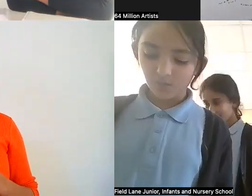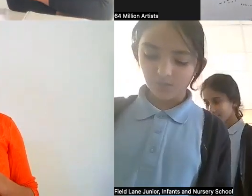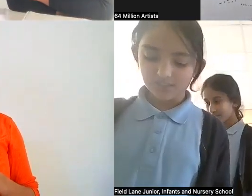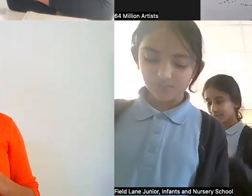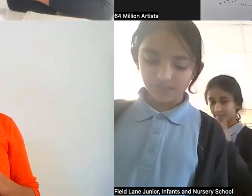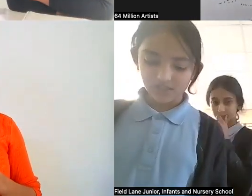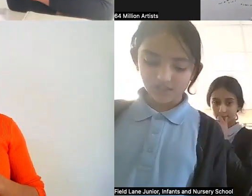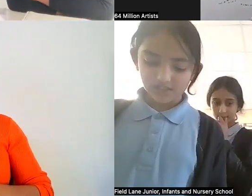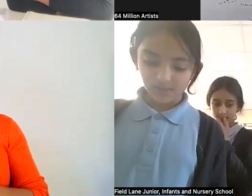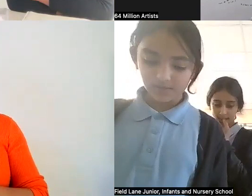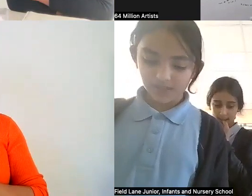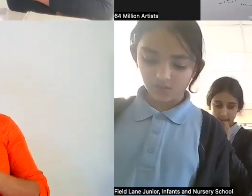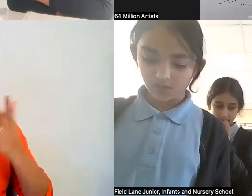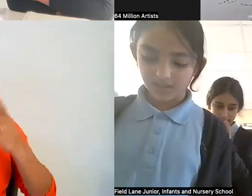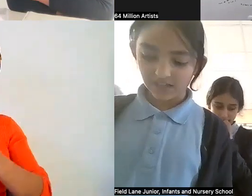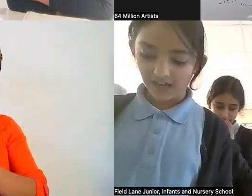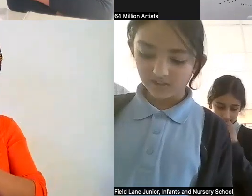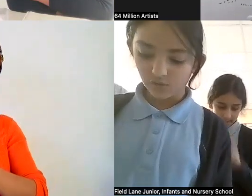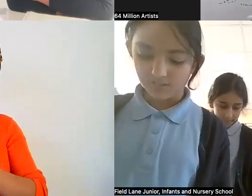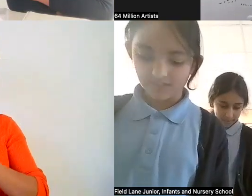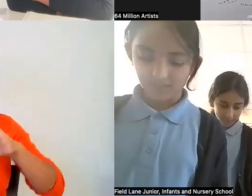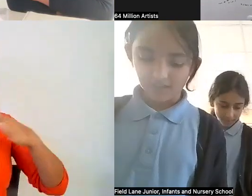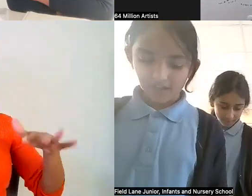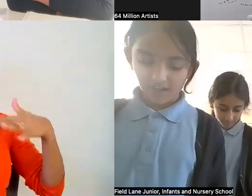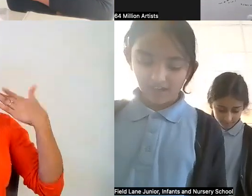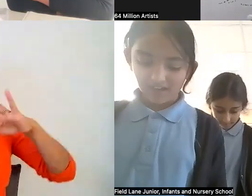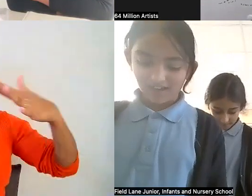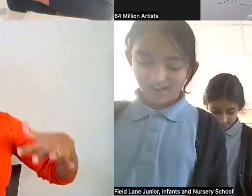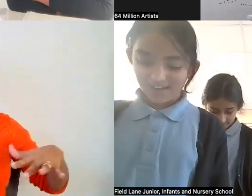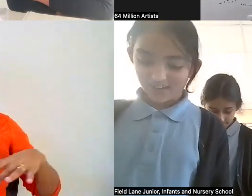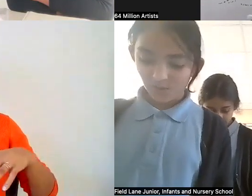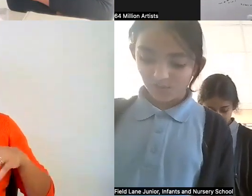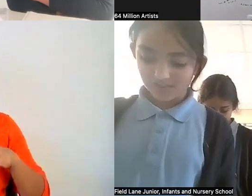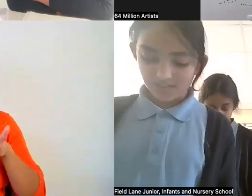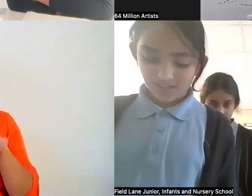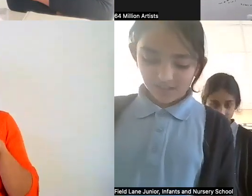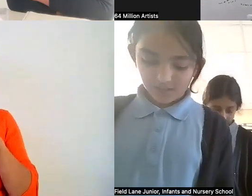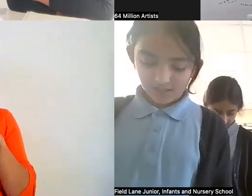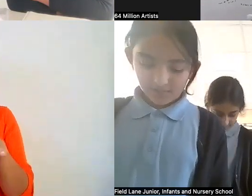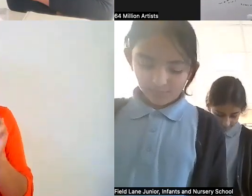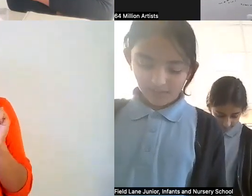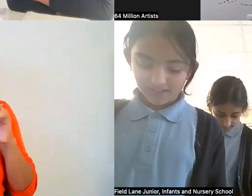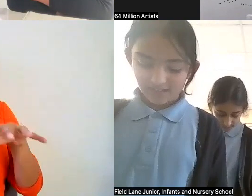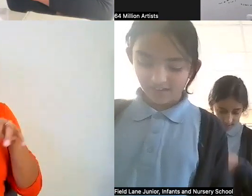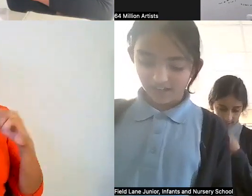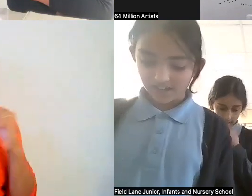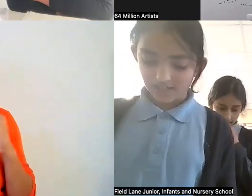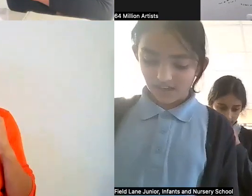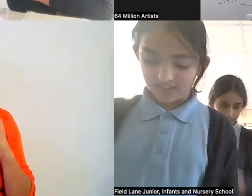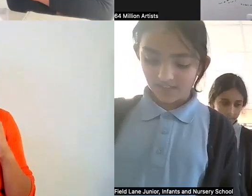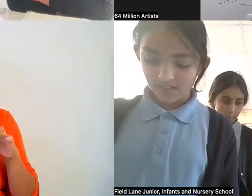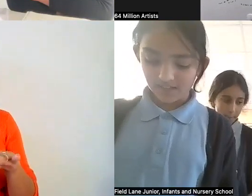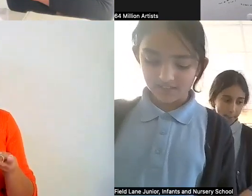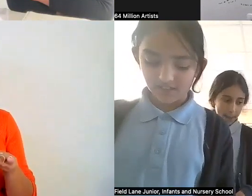Tower, windy beach, dipping my toes in the ice-cold sea. Ah, it's cold. Packed